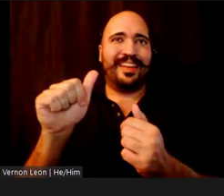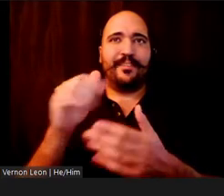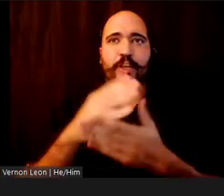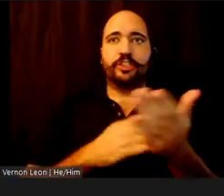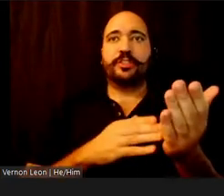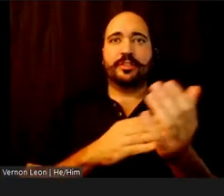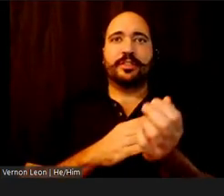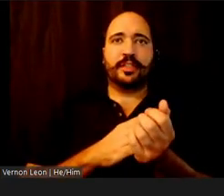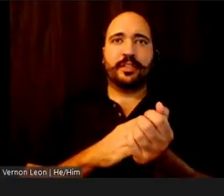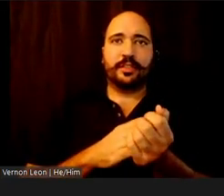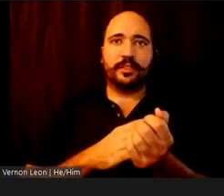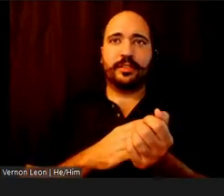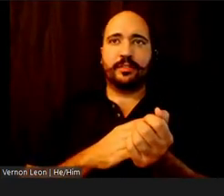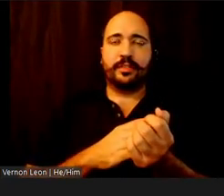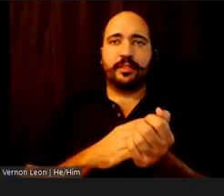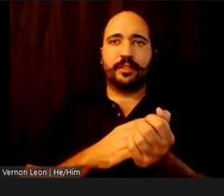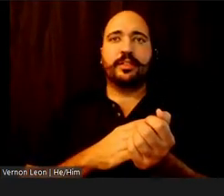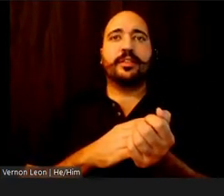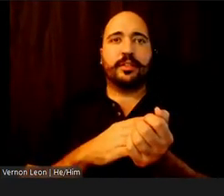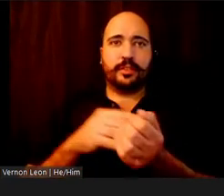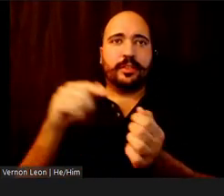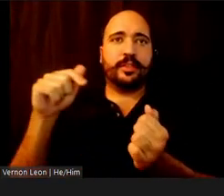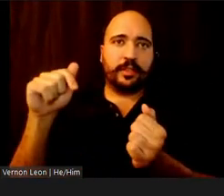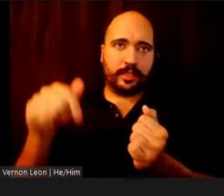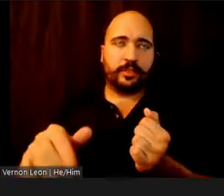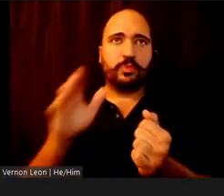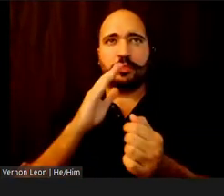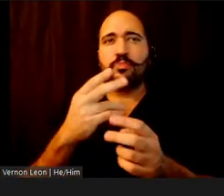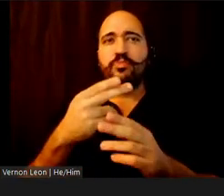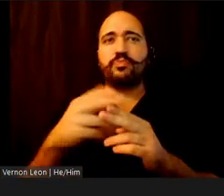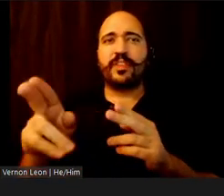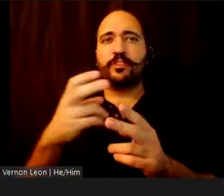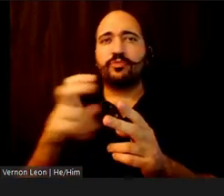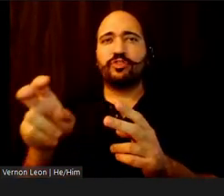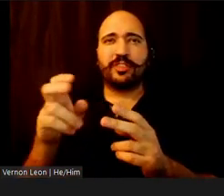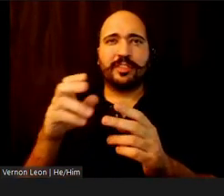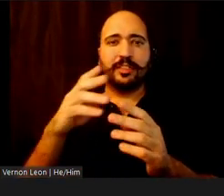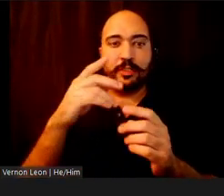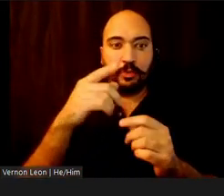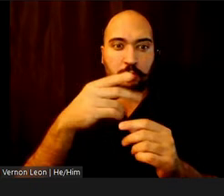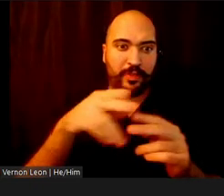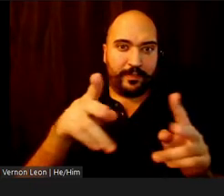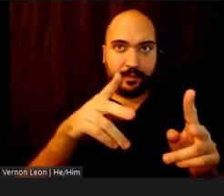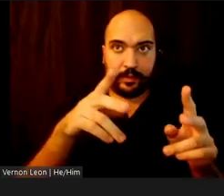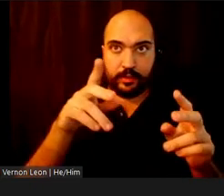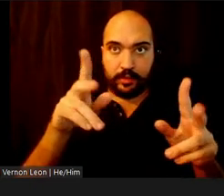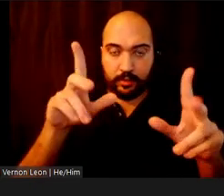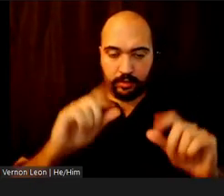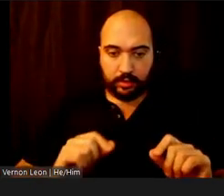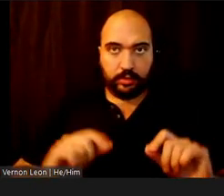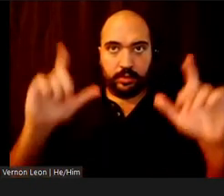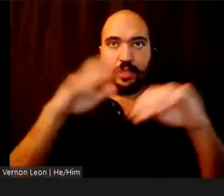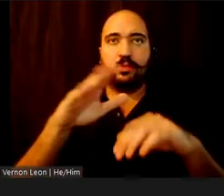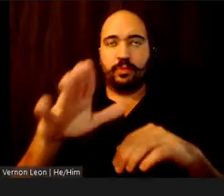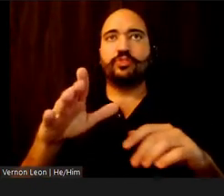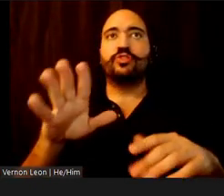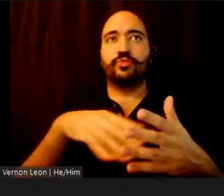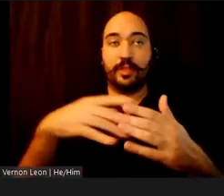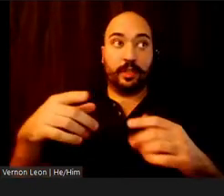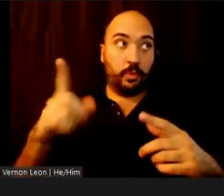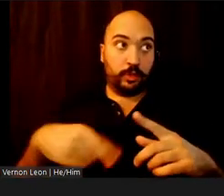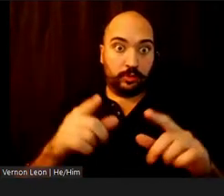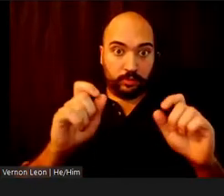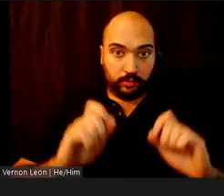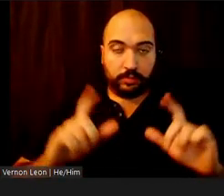called on to speak, there will be a brief transition on your screen. Please make sure that once your screen updates, your camera and microphone are